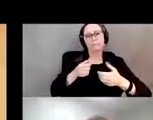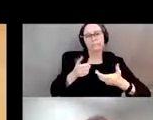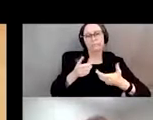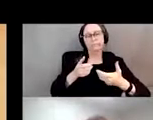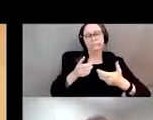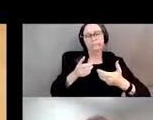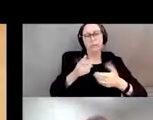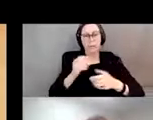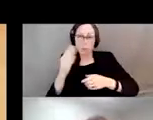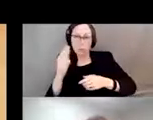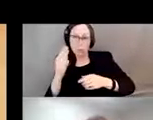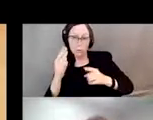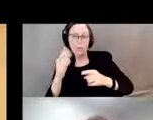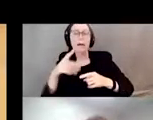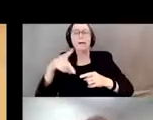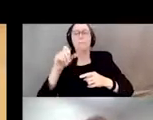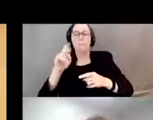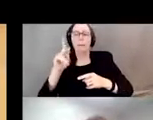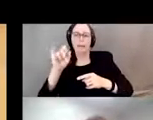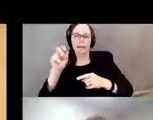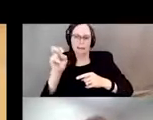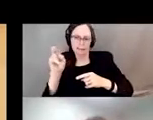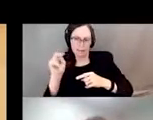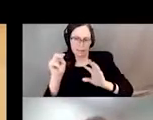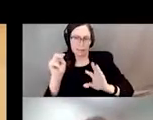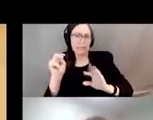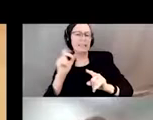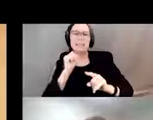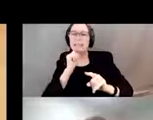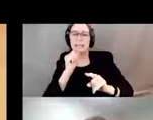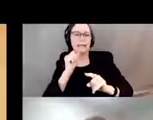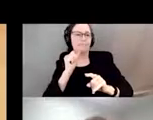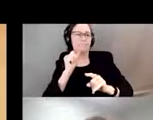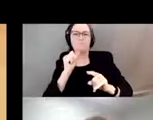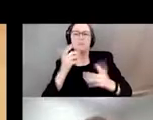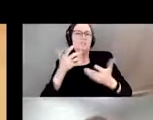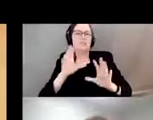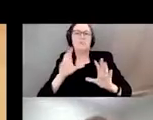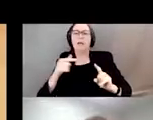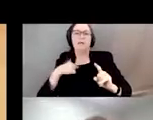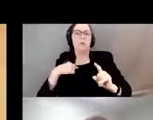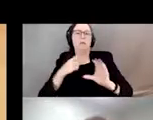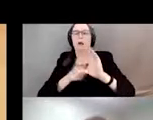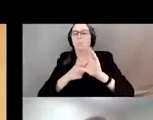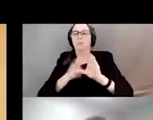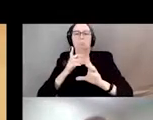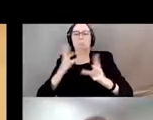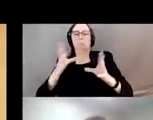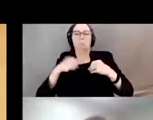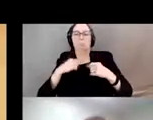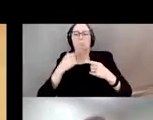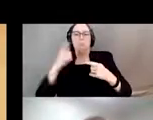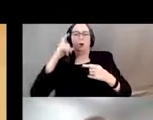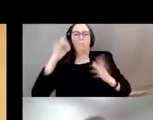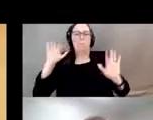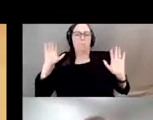blue territory, that is Pakistan. It is not interested in having a communist regime in Afghanistan. It would